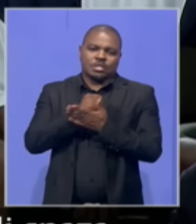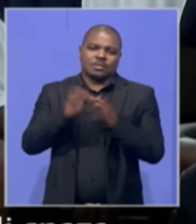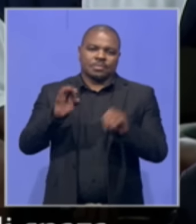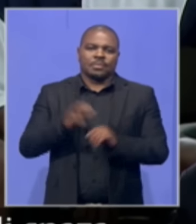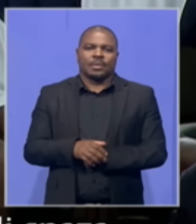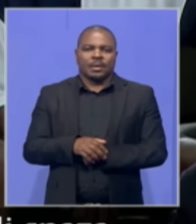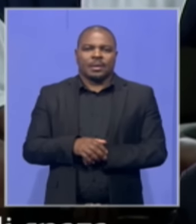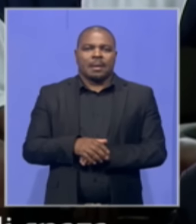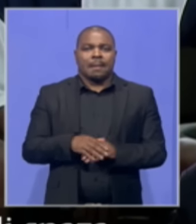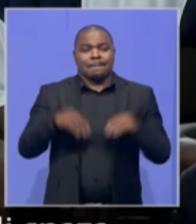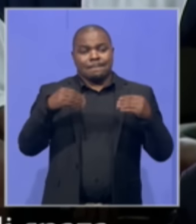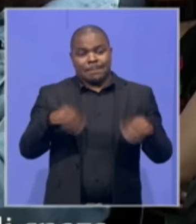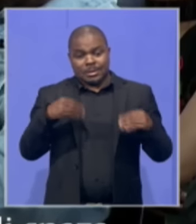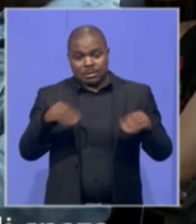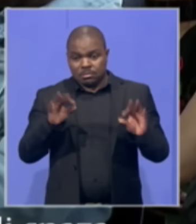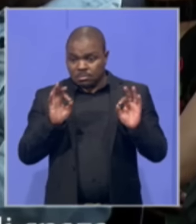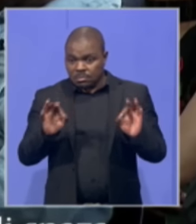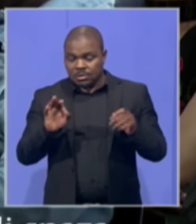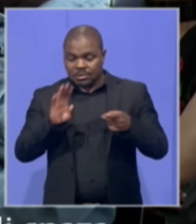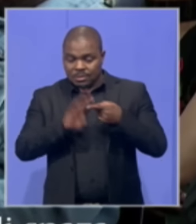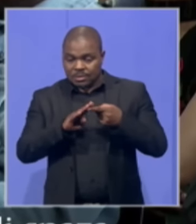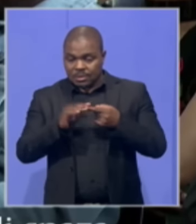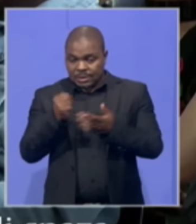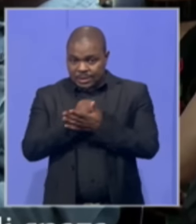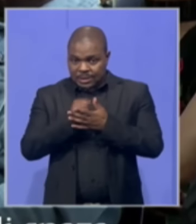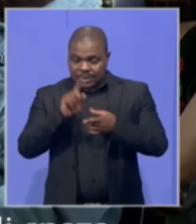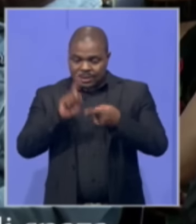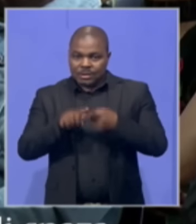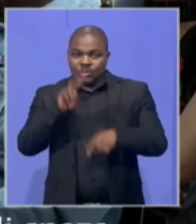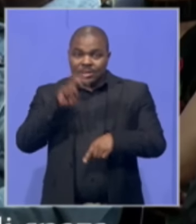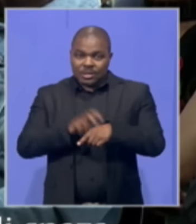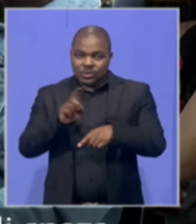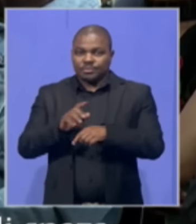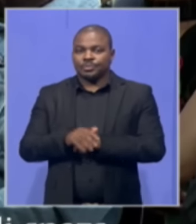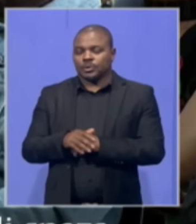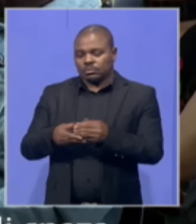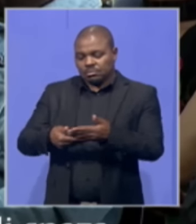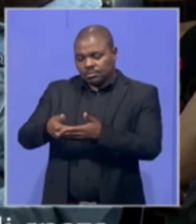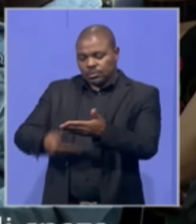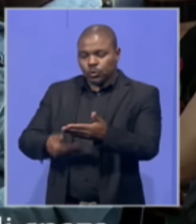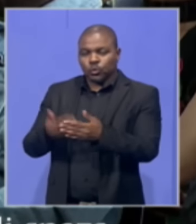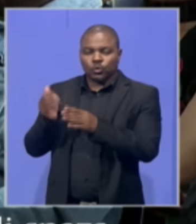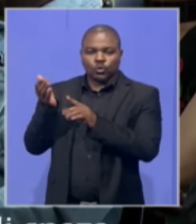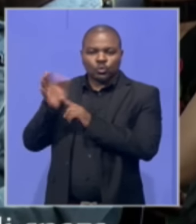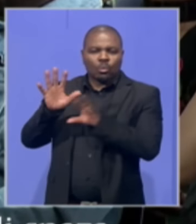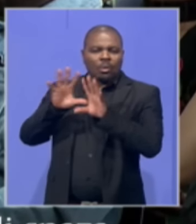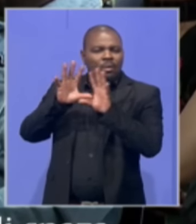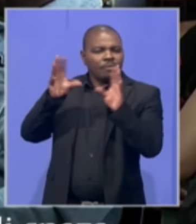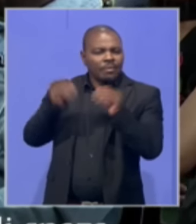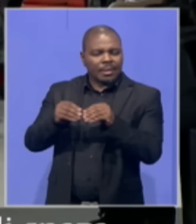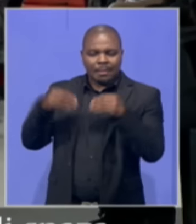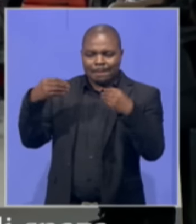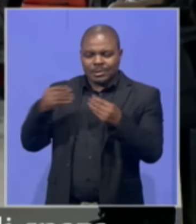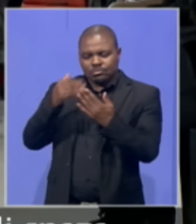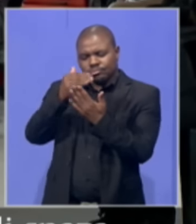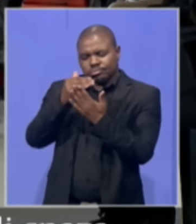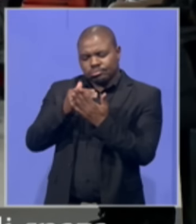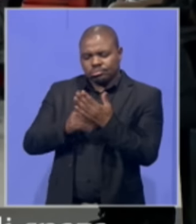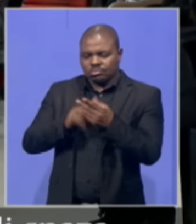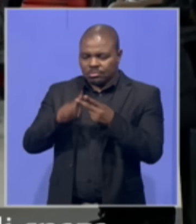e e leng mo molaong e tlhoka gareng ga tse dingwe setlankana se se bontshang dintlha ka botlalo tsa kgwebo go